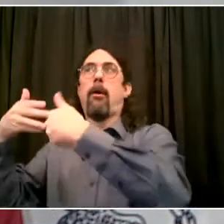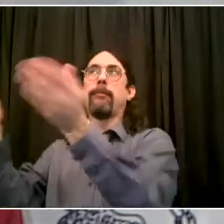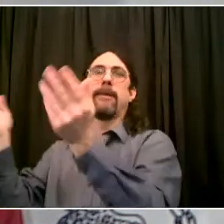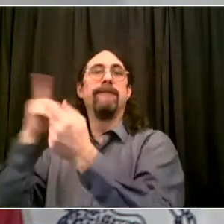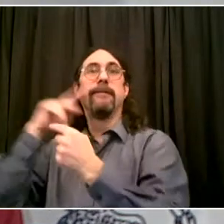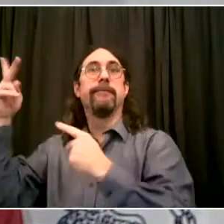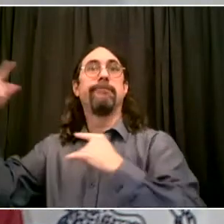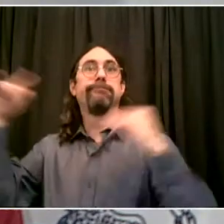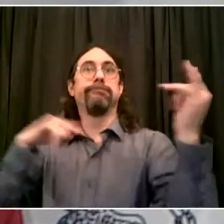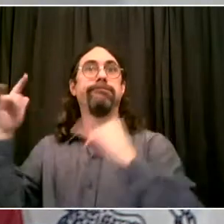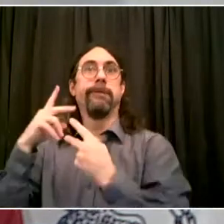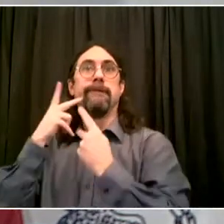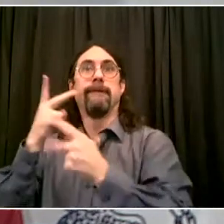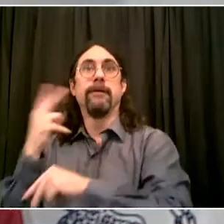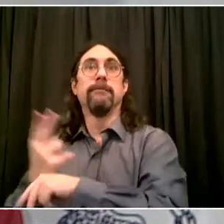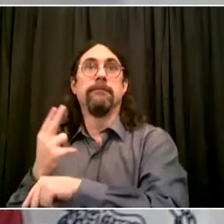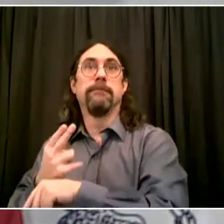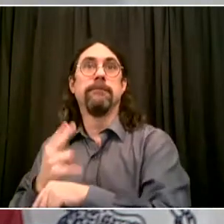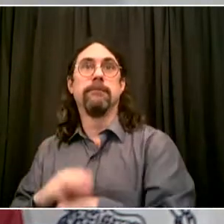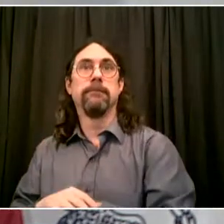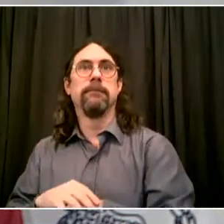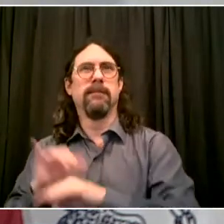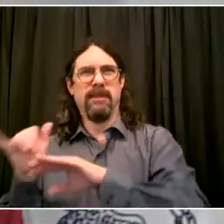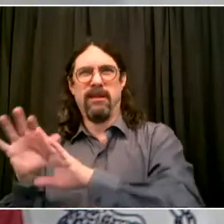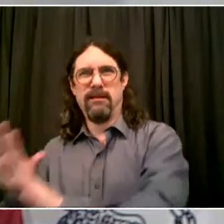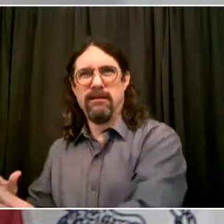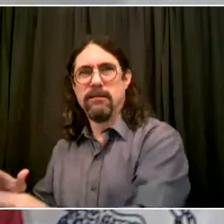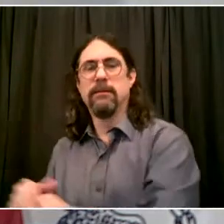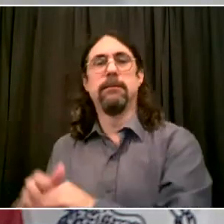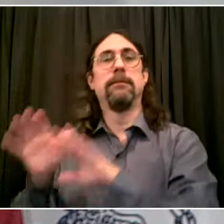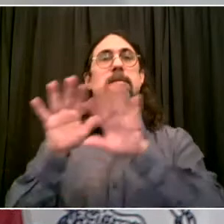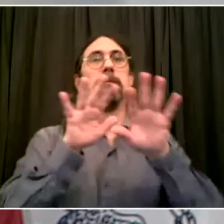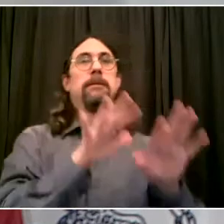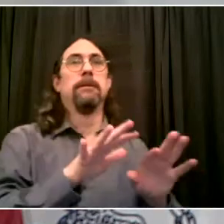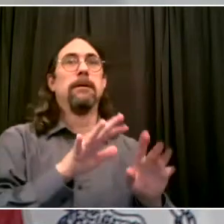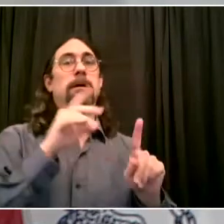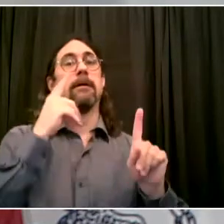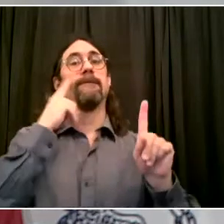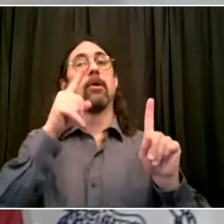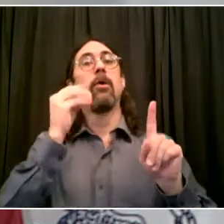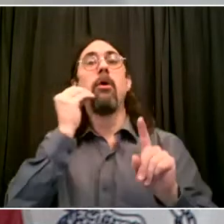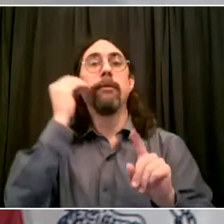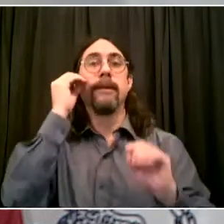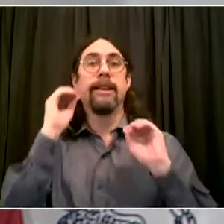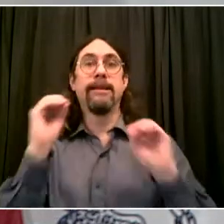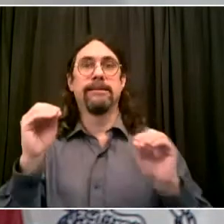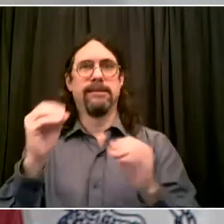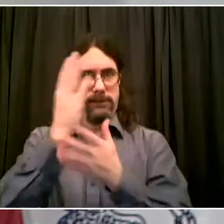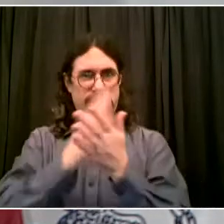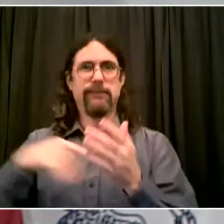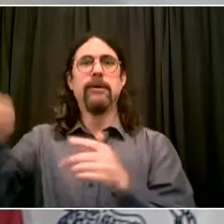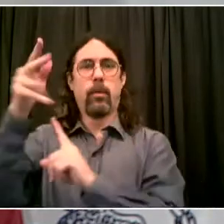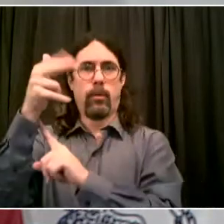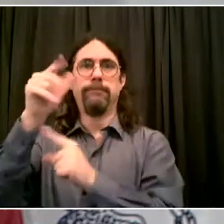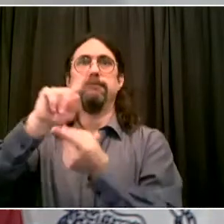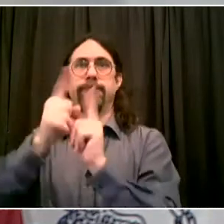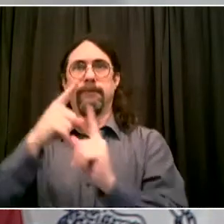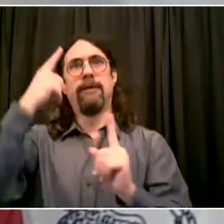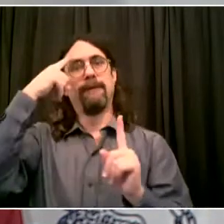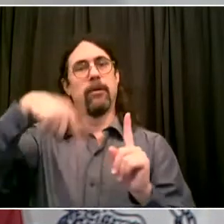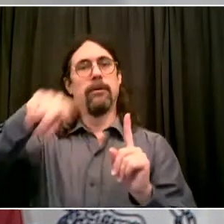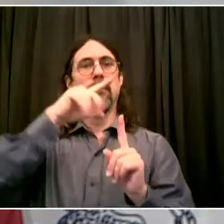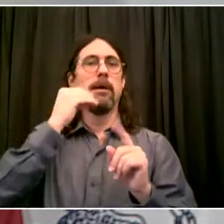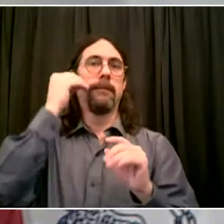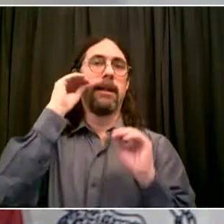150,000 folks that we've been able to get permanent affordable housing for who had been homeless over the last 7 years. We don't want to